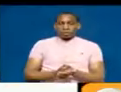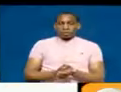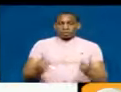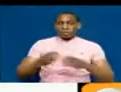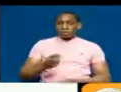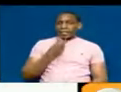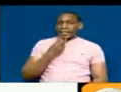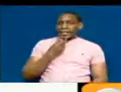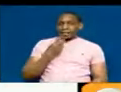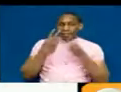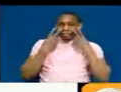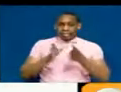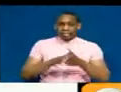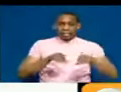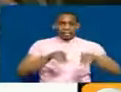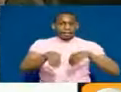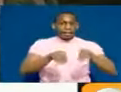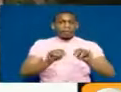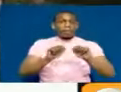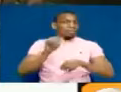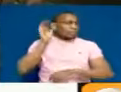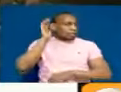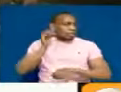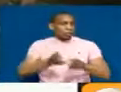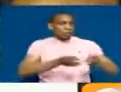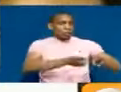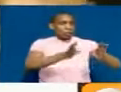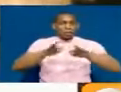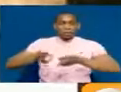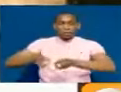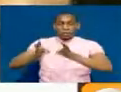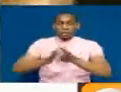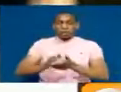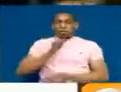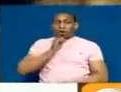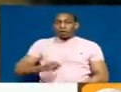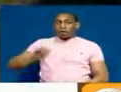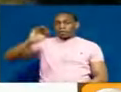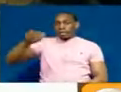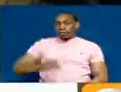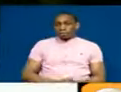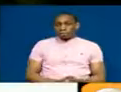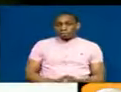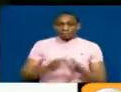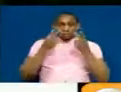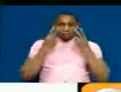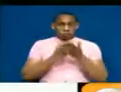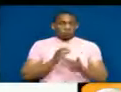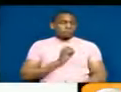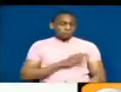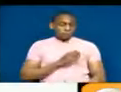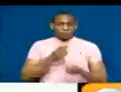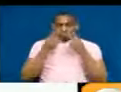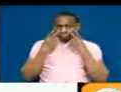terrifying laugh of spotted hyenas can be heard on the streets of this ancient walled city. Viewed with fear across